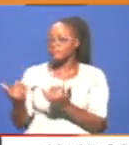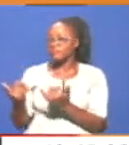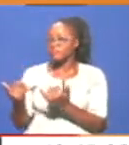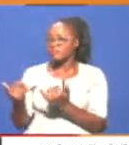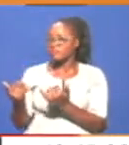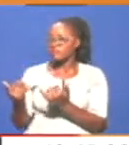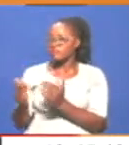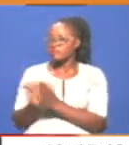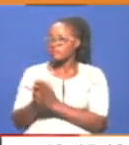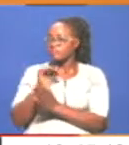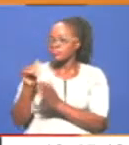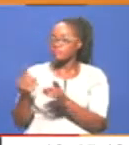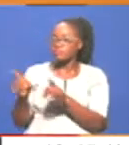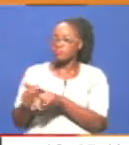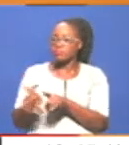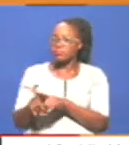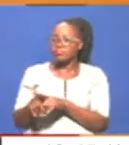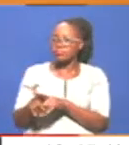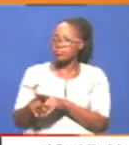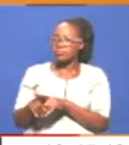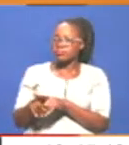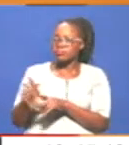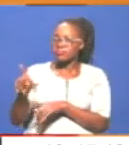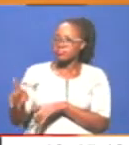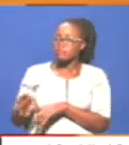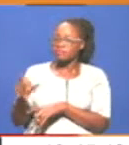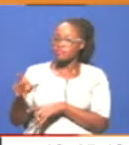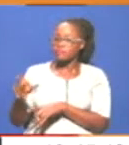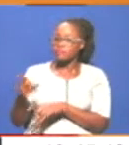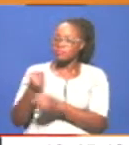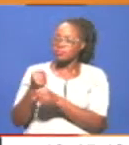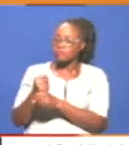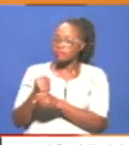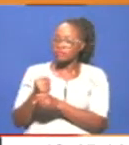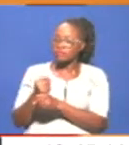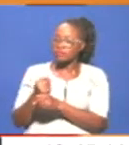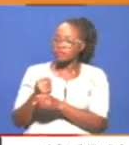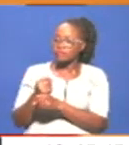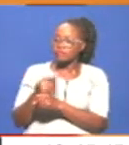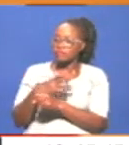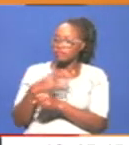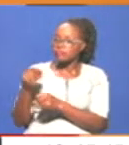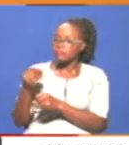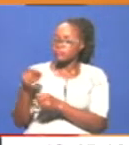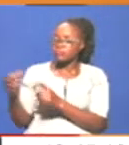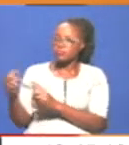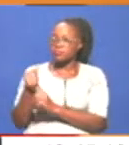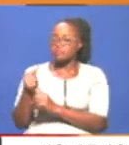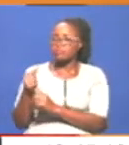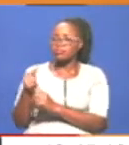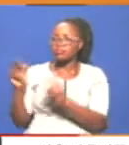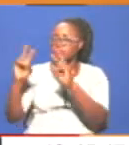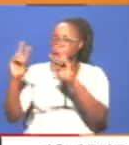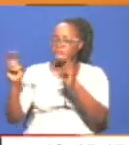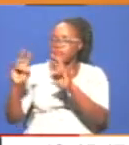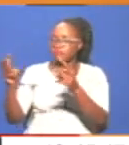It's not equivalent. The, what you need is in terms of performance, rating, and the actual achievements in title,